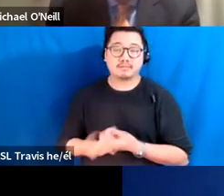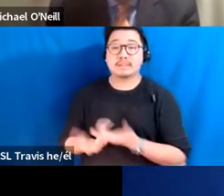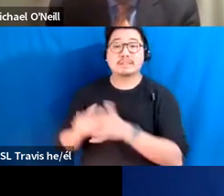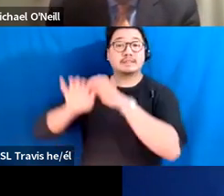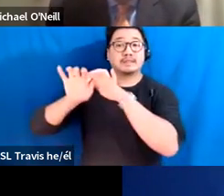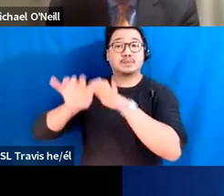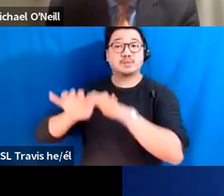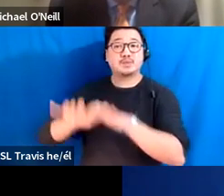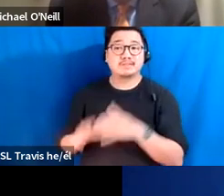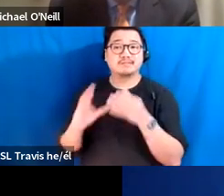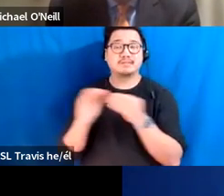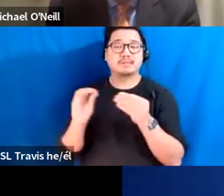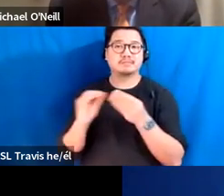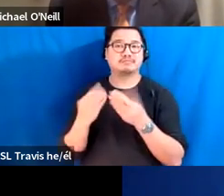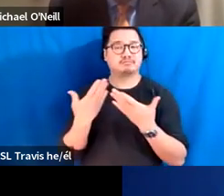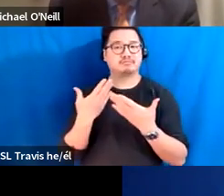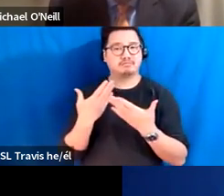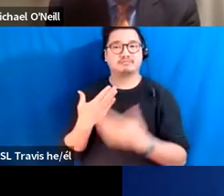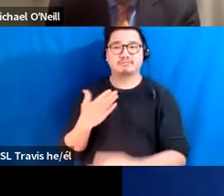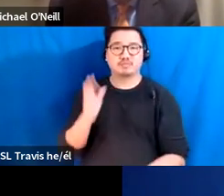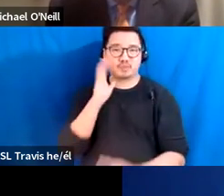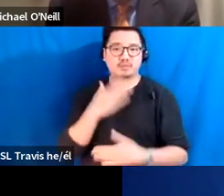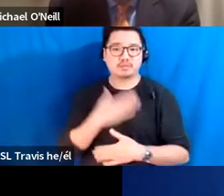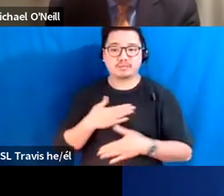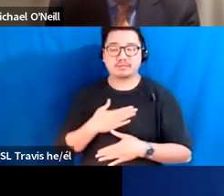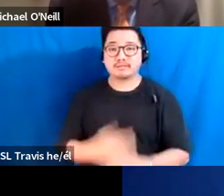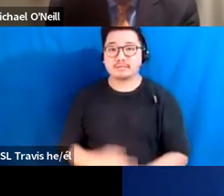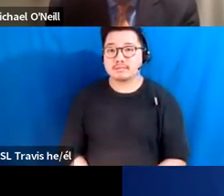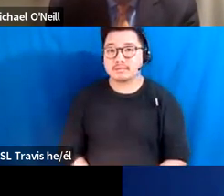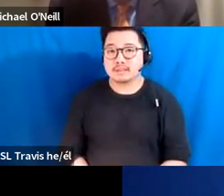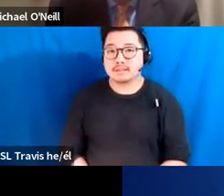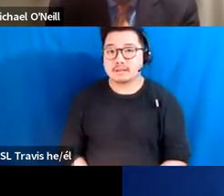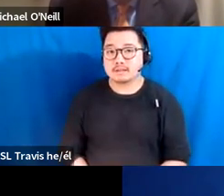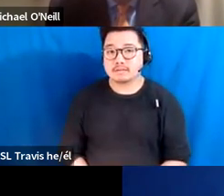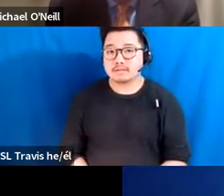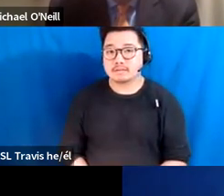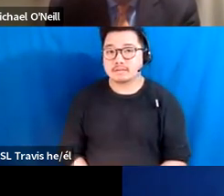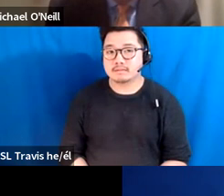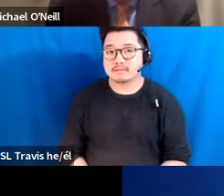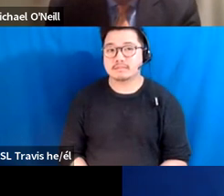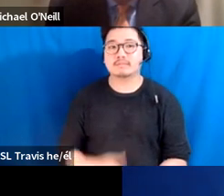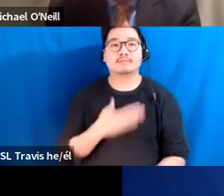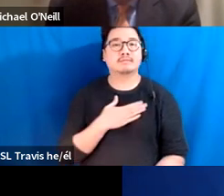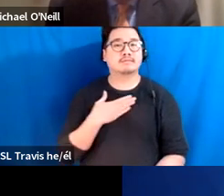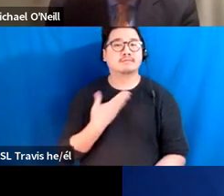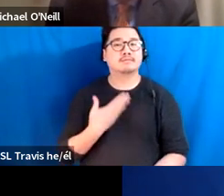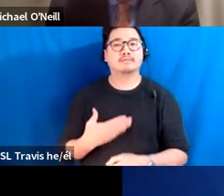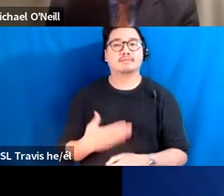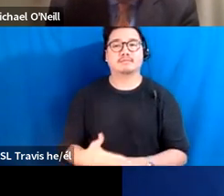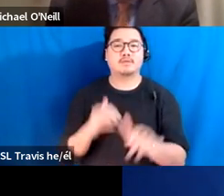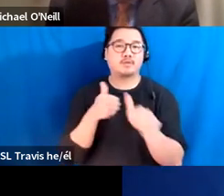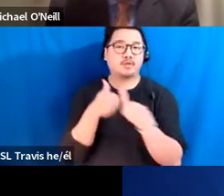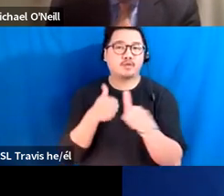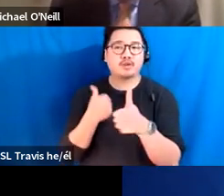encouraged please direct your comments to the chair and refrain from addressing individual school committee members or